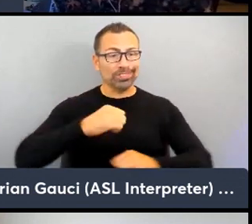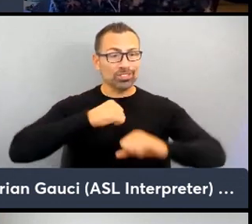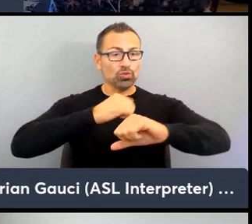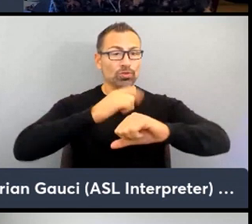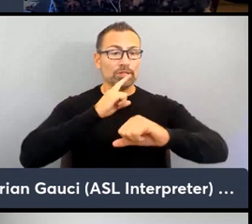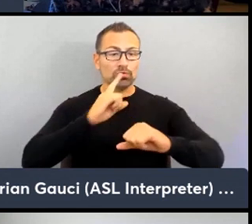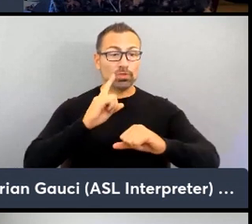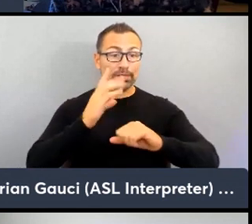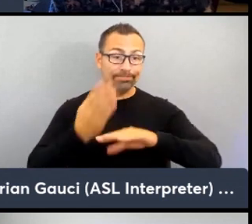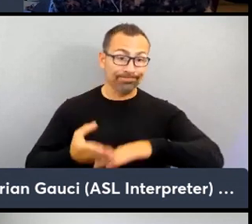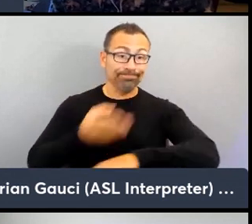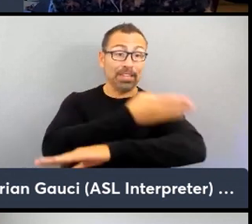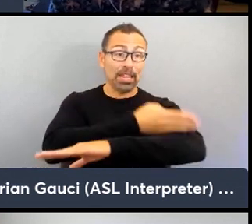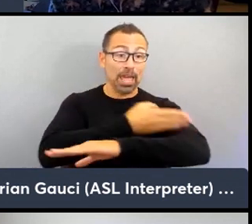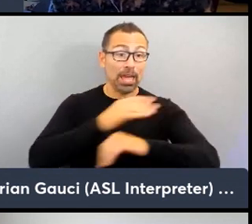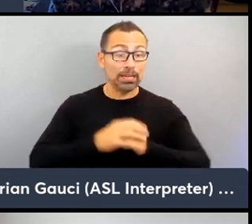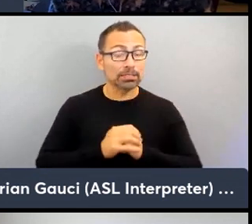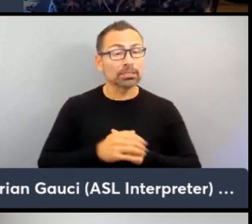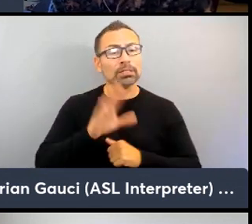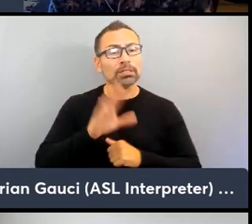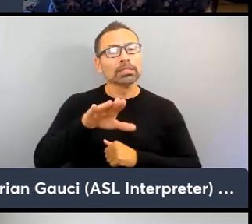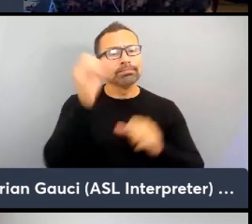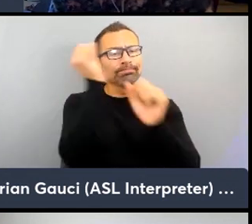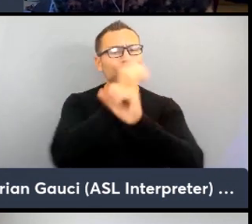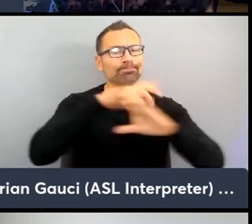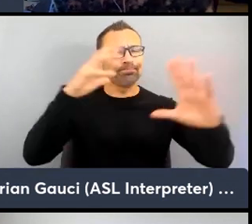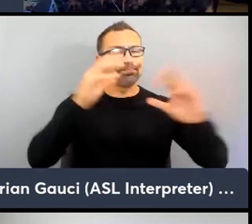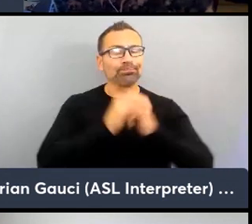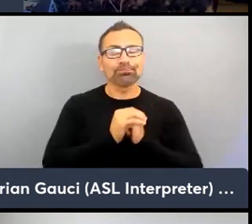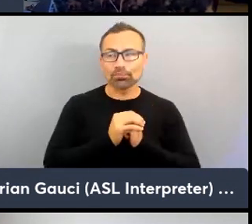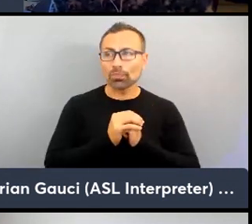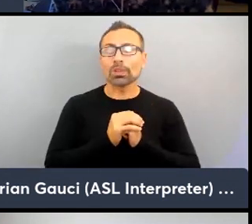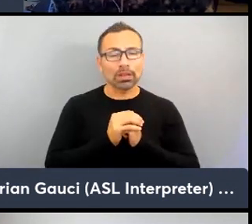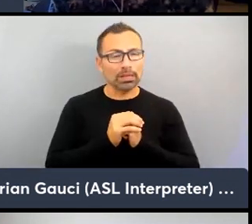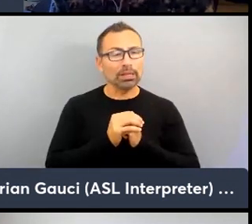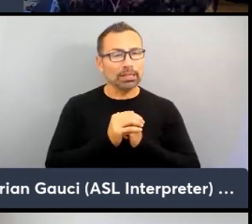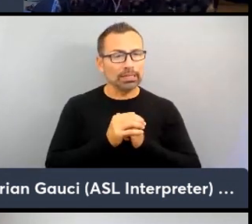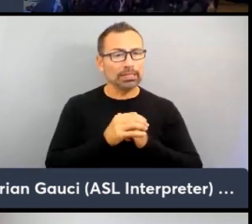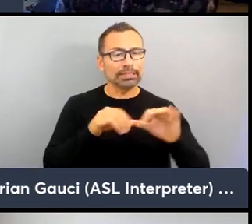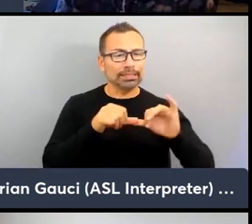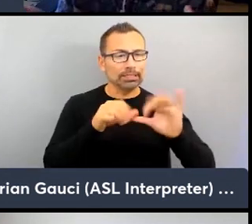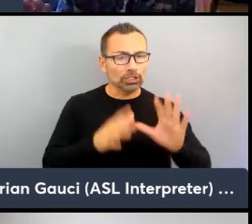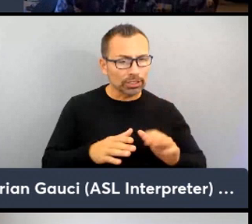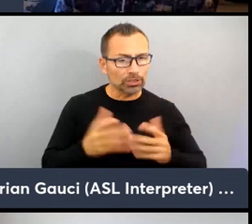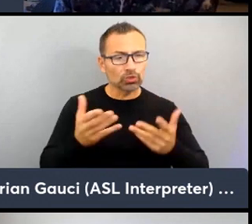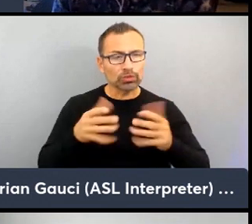whether you can imagine a lot of times as engineers or service engineers or folks from the incident